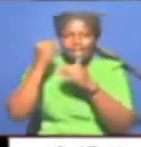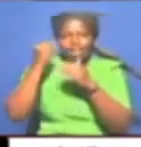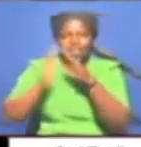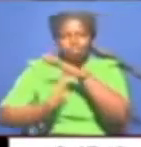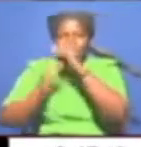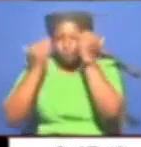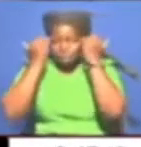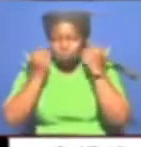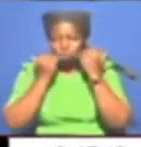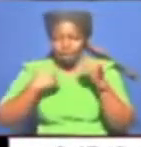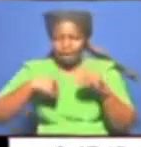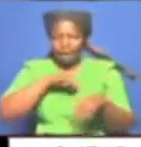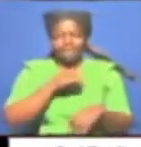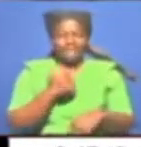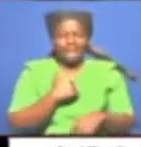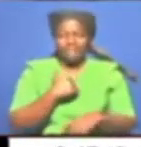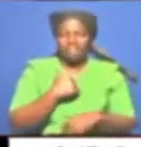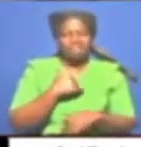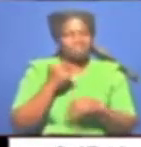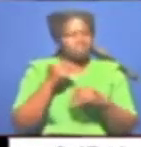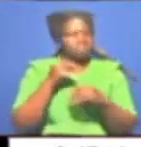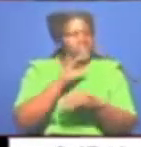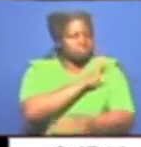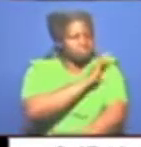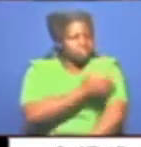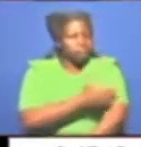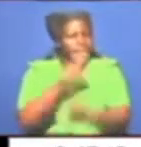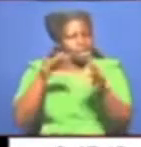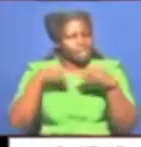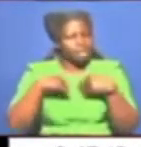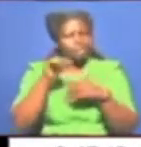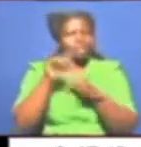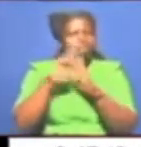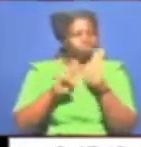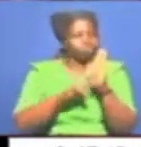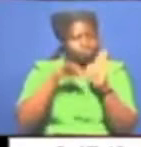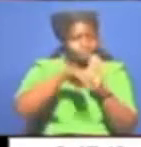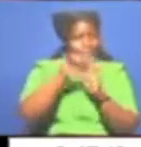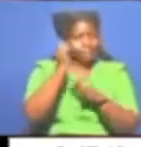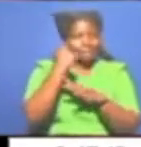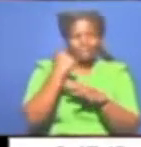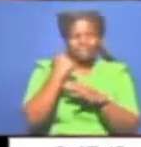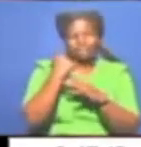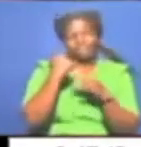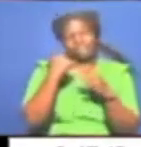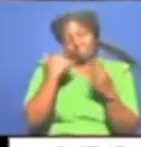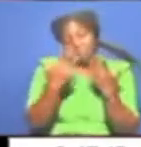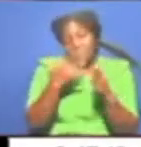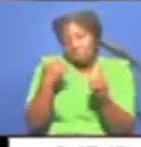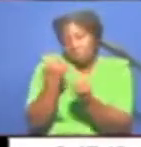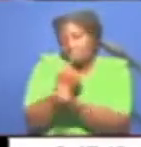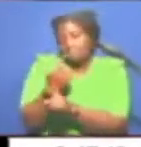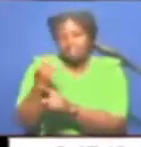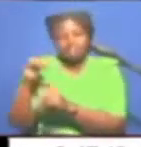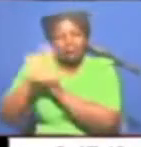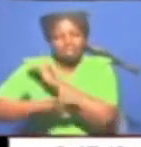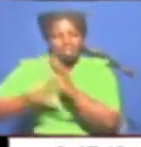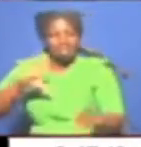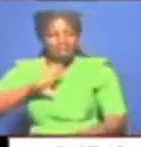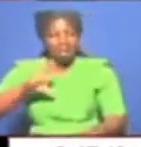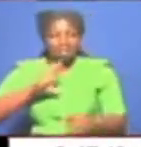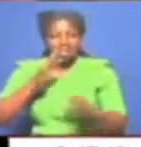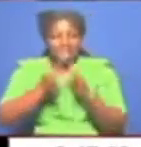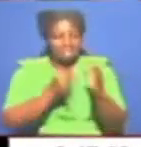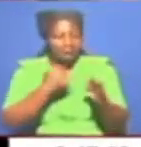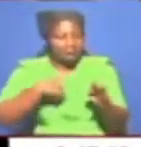power to entertain this doctrine in this court, in this country. Maybe in a different country, fine. Maybe if we did not have the self-imposed limitation